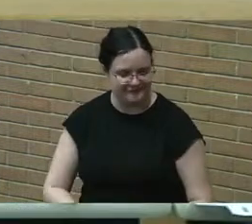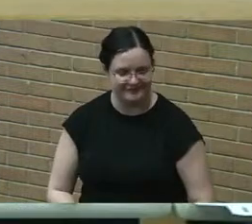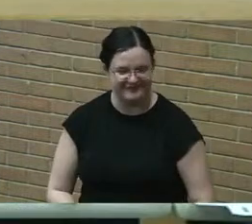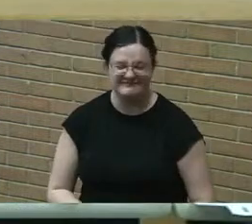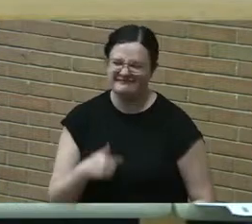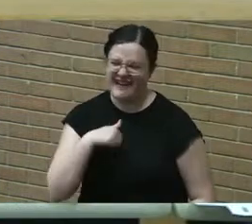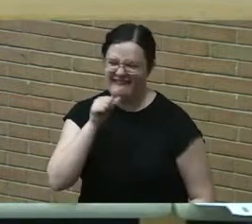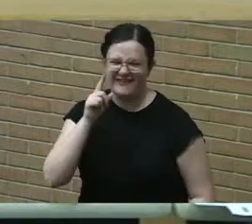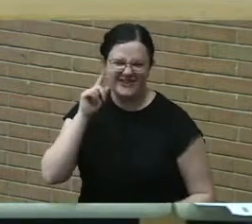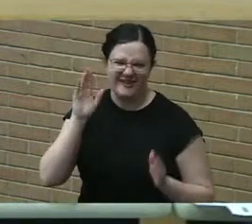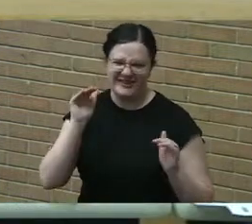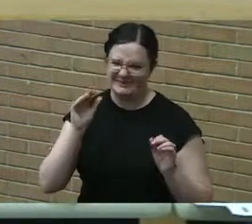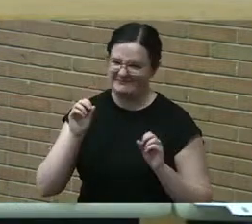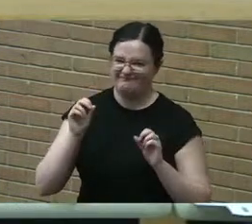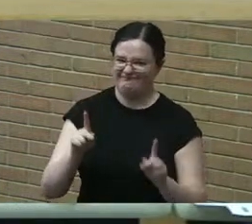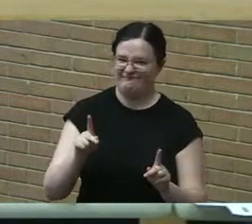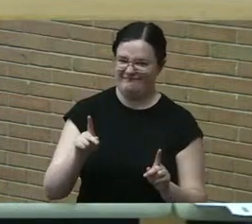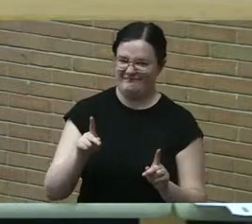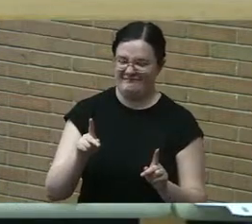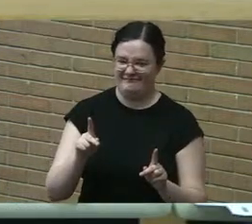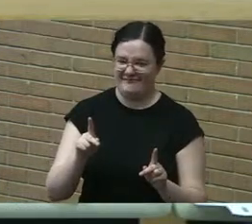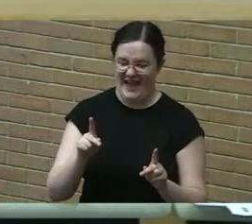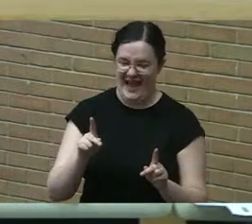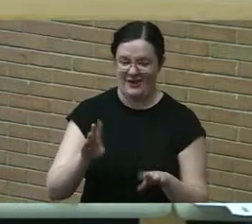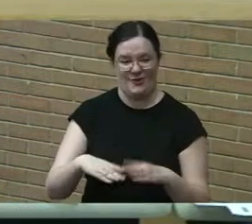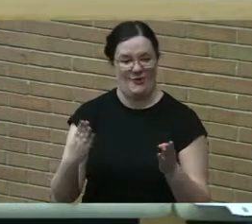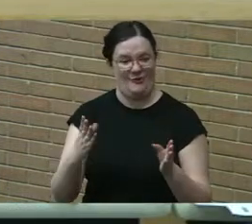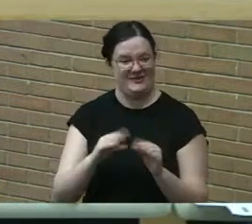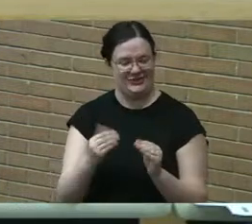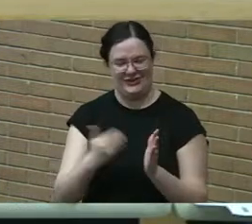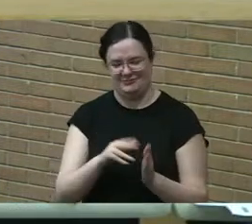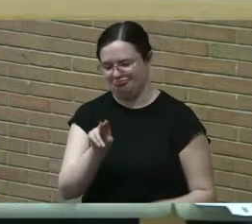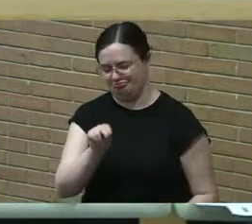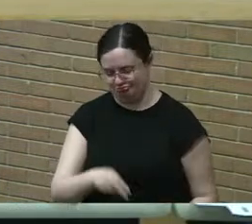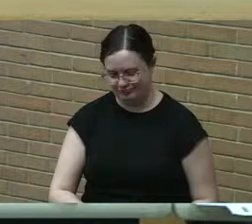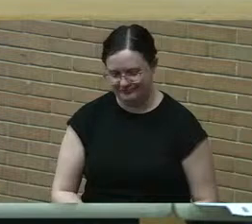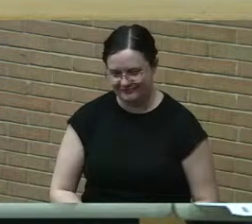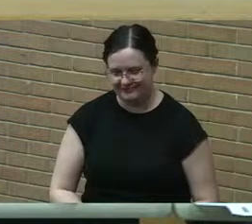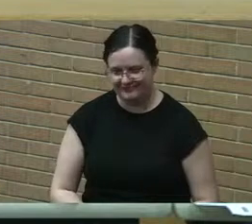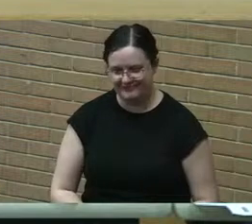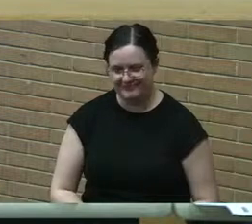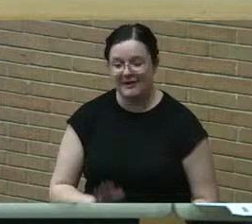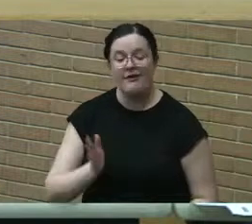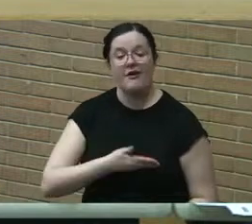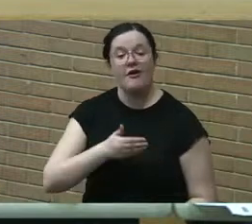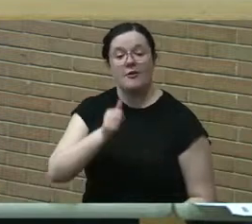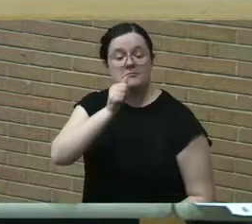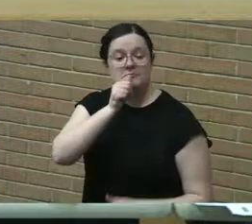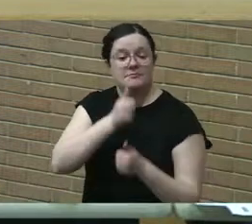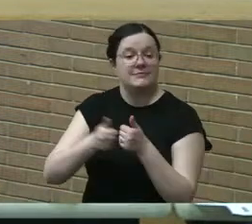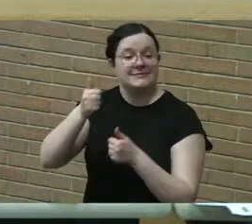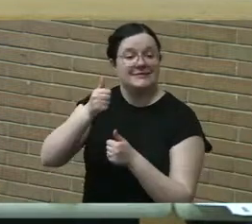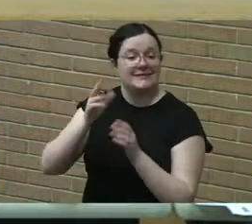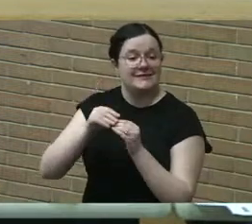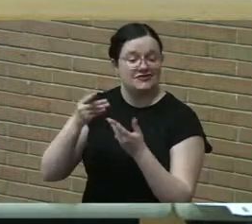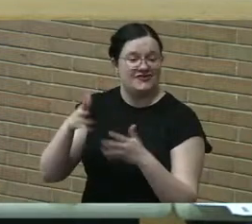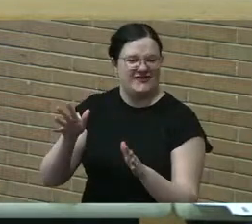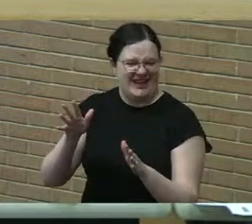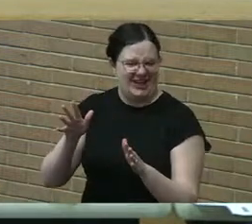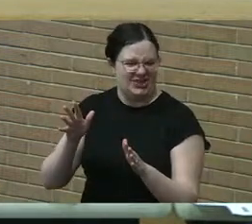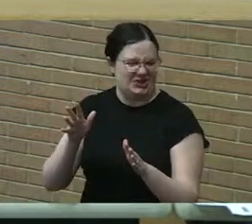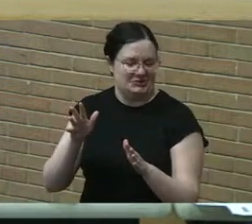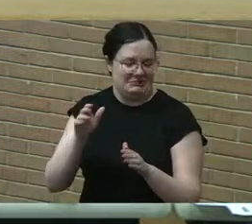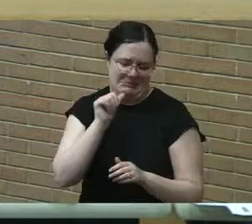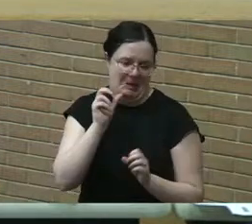not anticipate coming back out into open session after our executive session, so our next